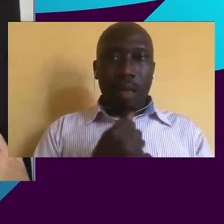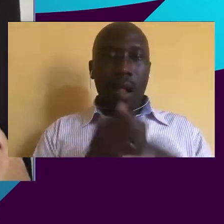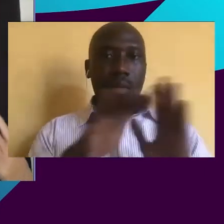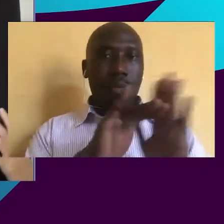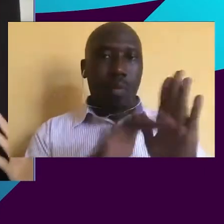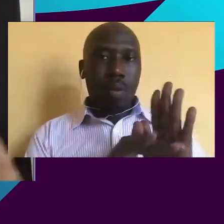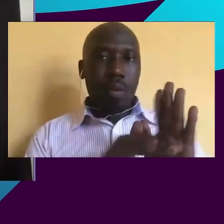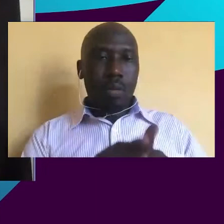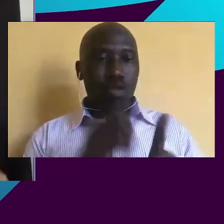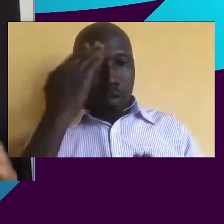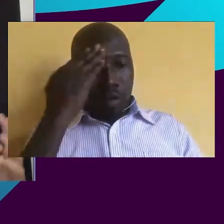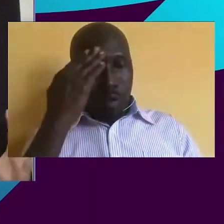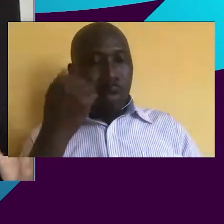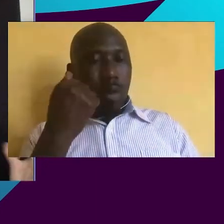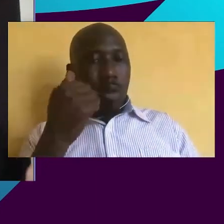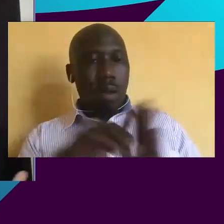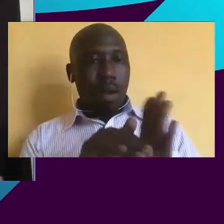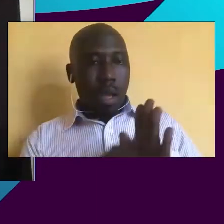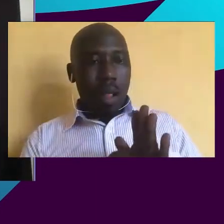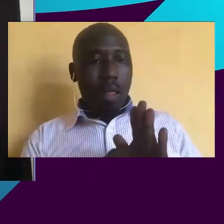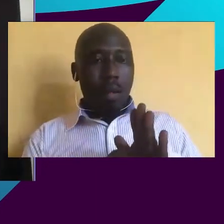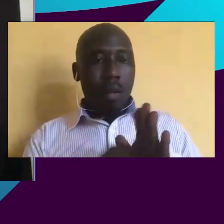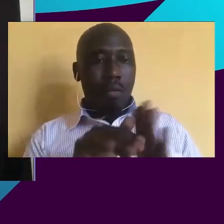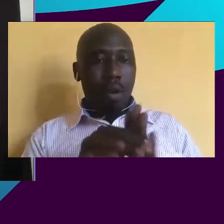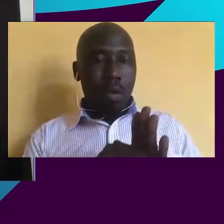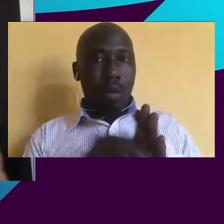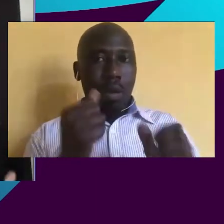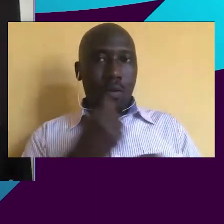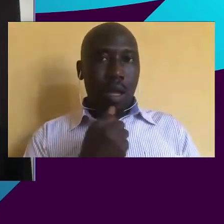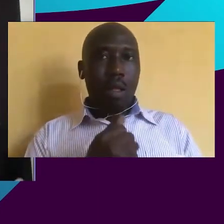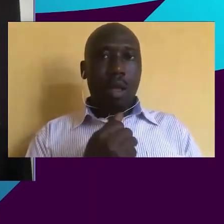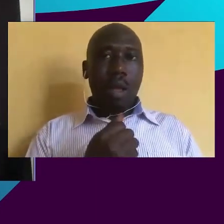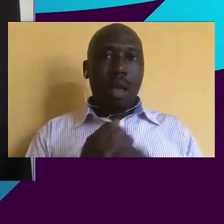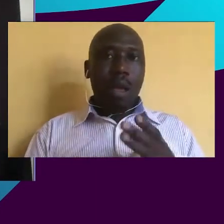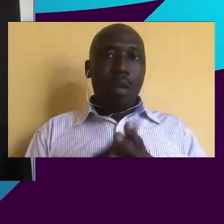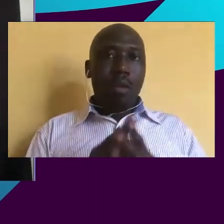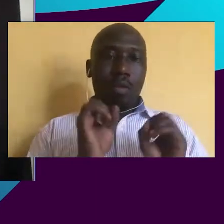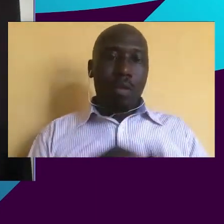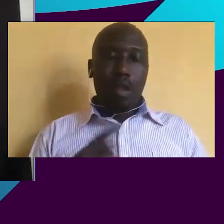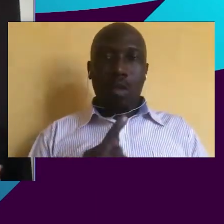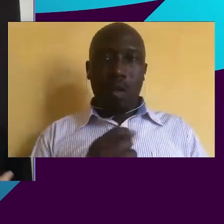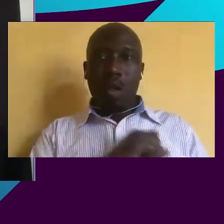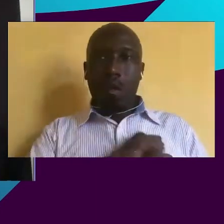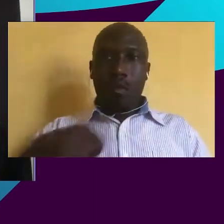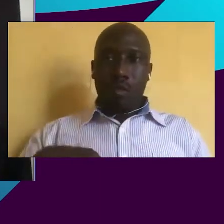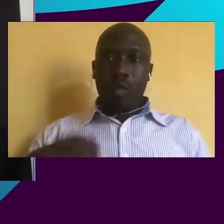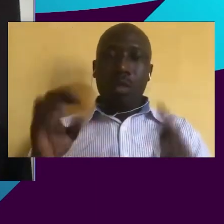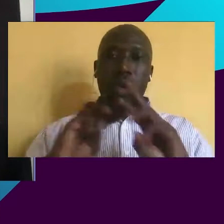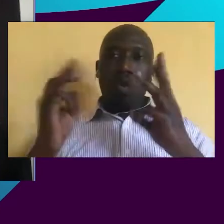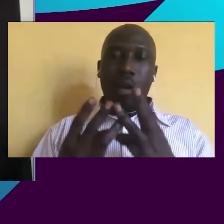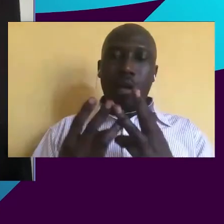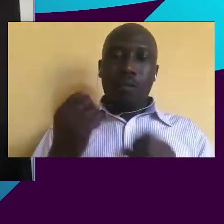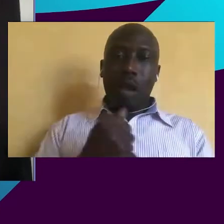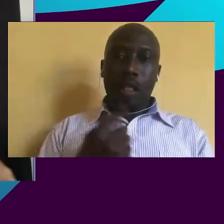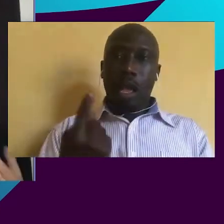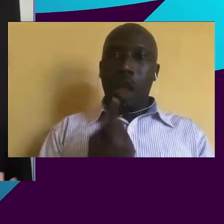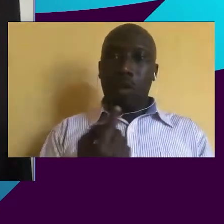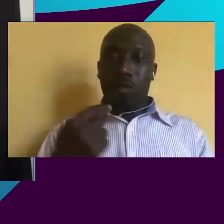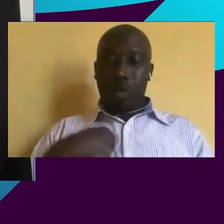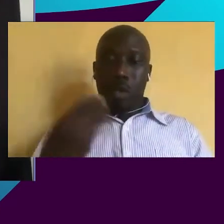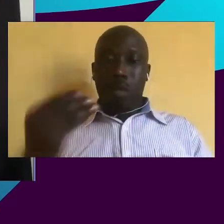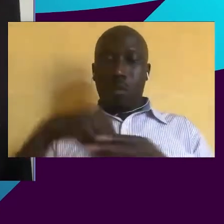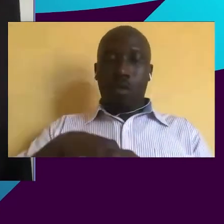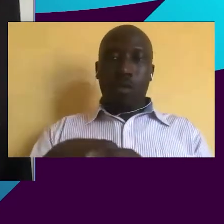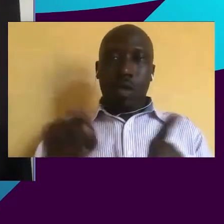are more comfortable in a certain way. It's all females. So we offered that workshop out to them, which meant me going in and talking about